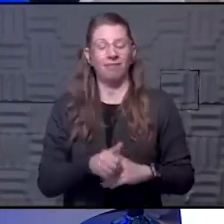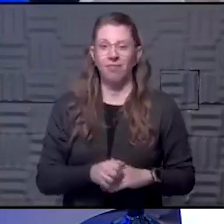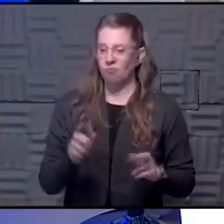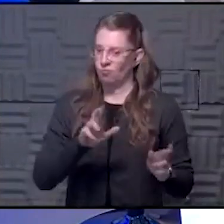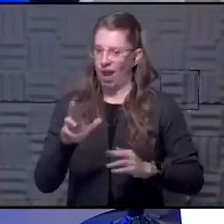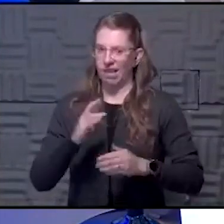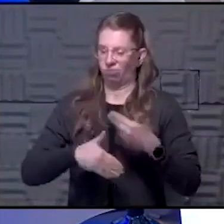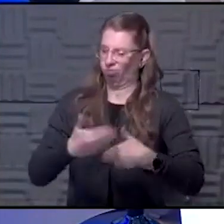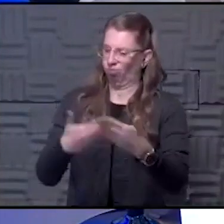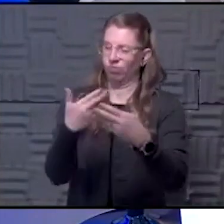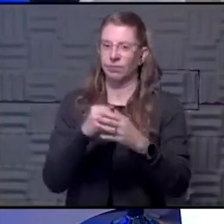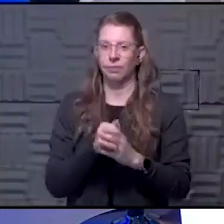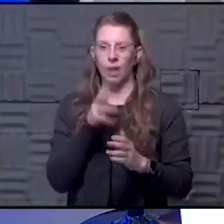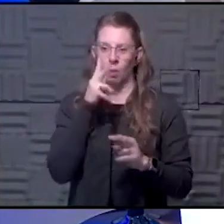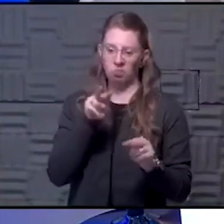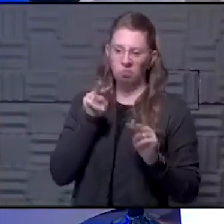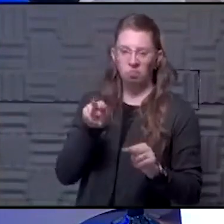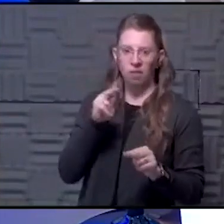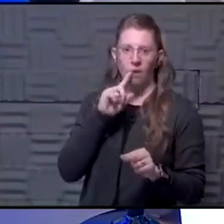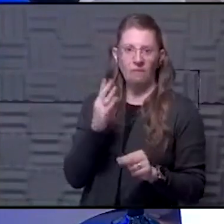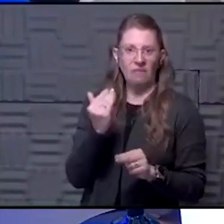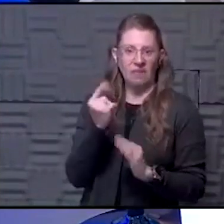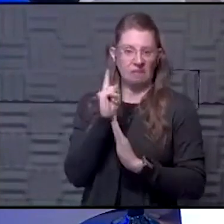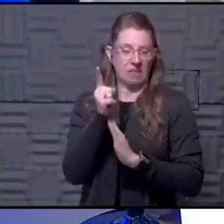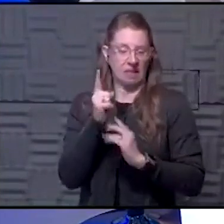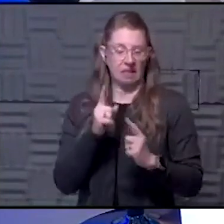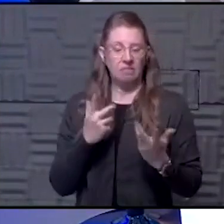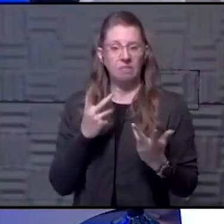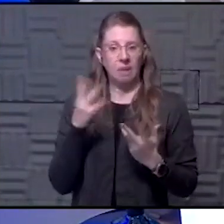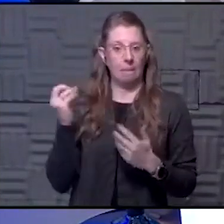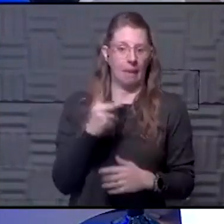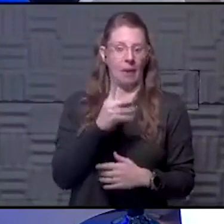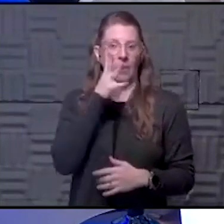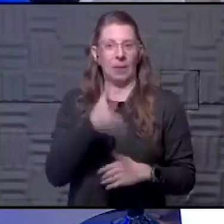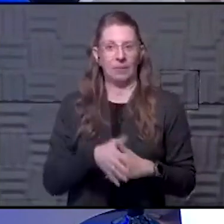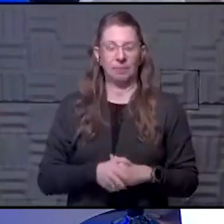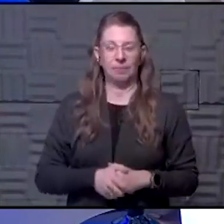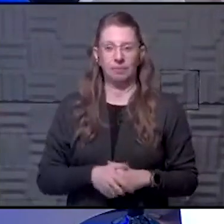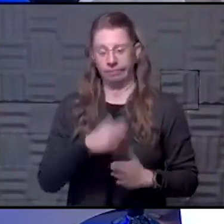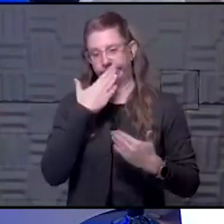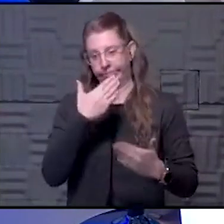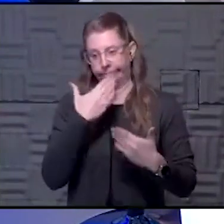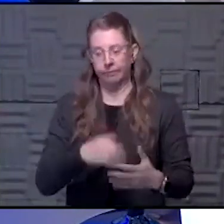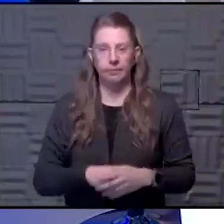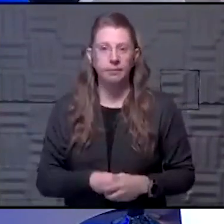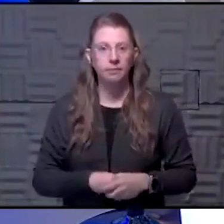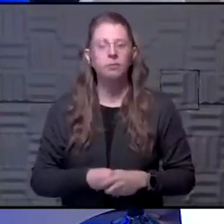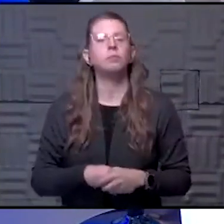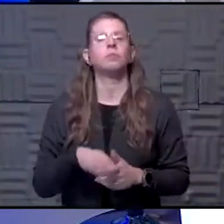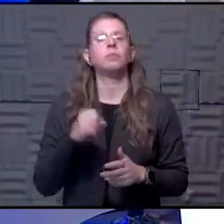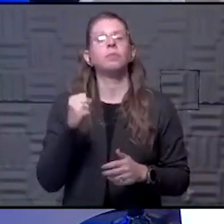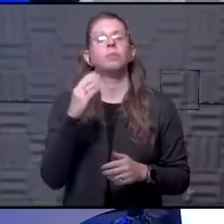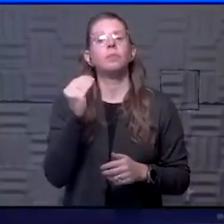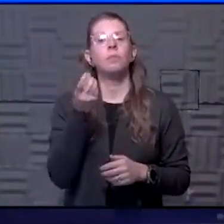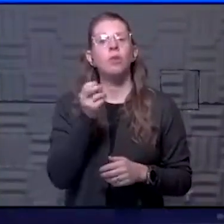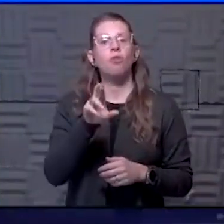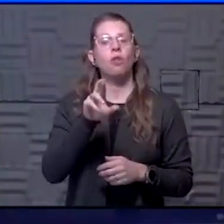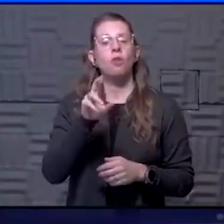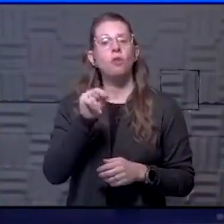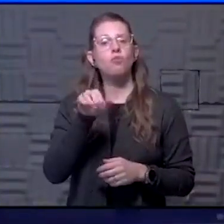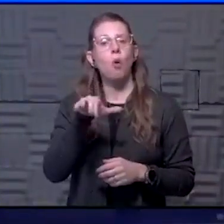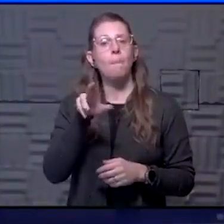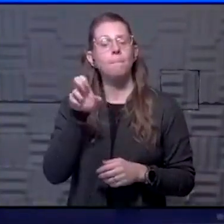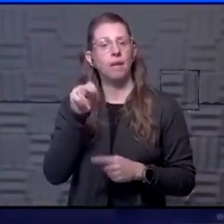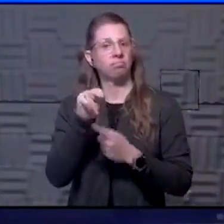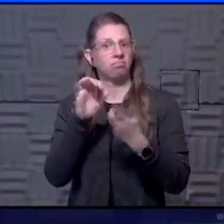ready to go. Okay, I'm going to be monitoring you for about 15 minutes, and I'll be back. Thank you very much. All right, so Dr. Norman, how are